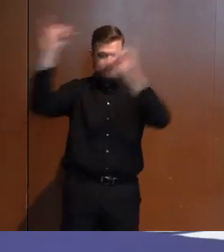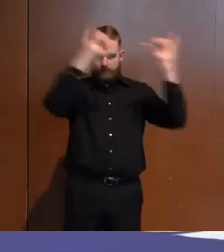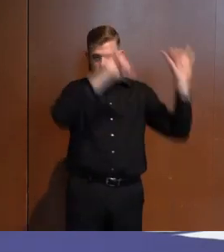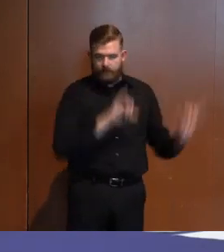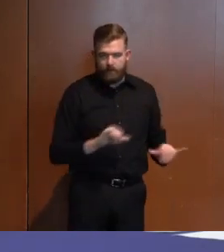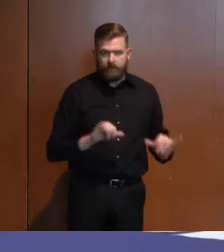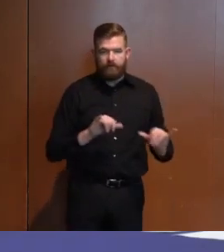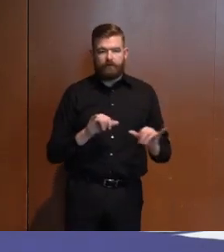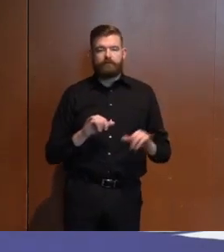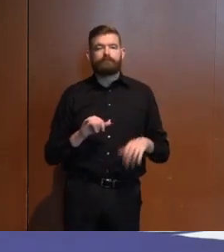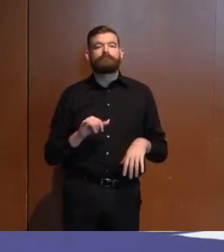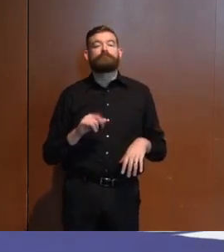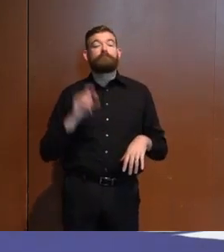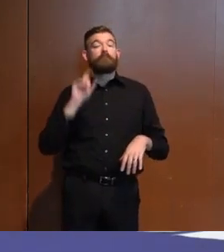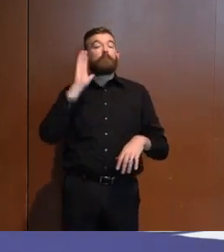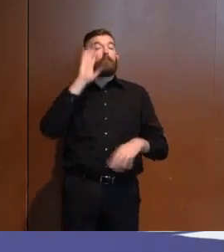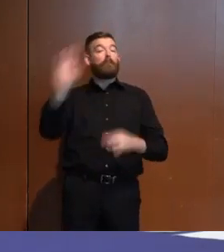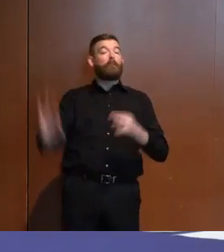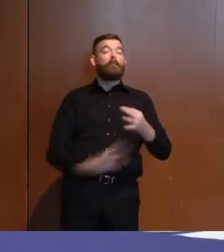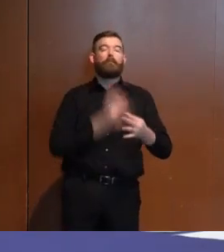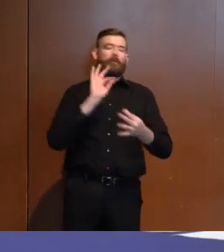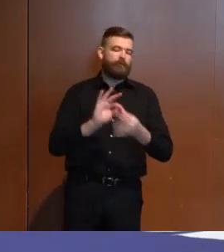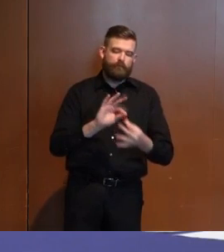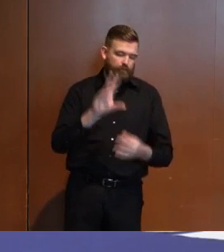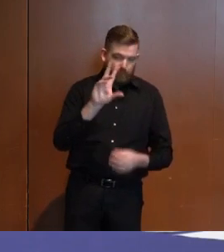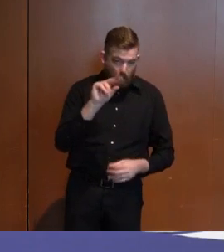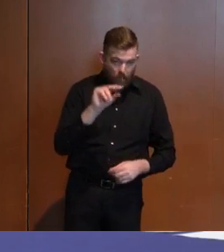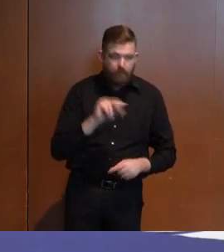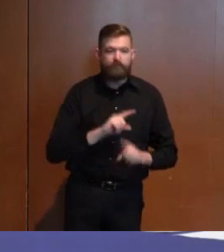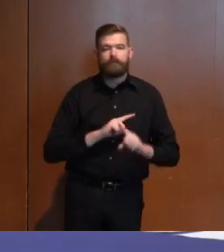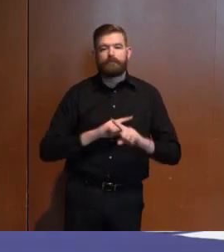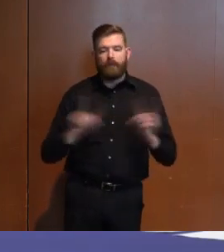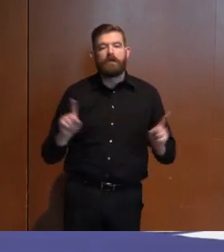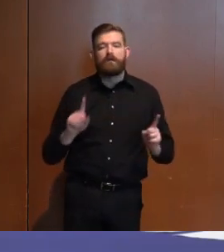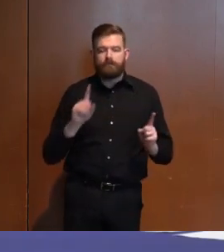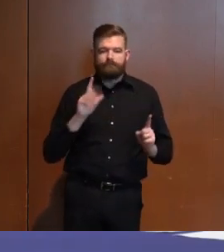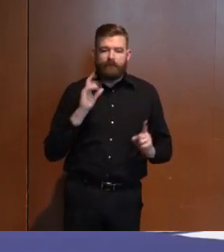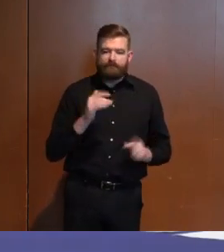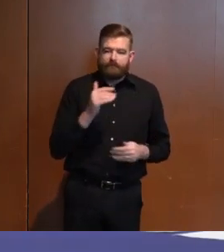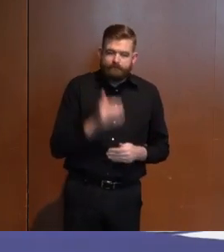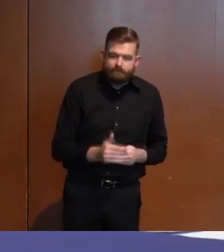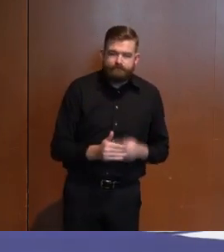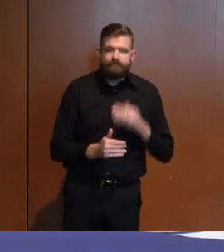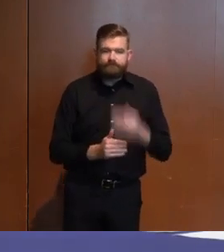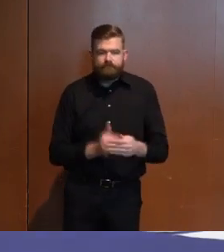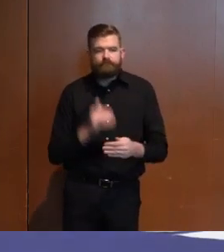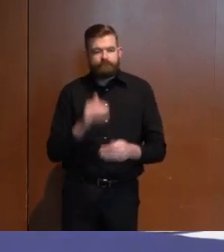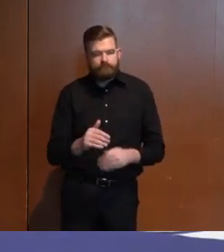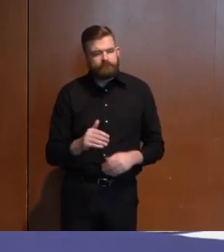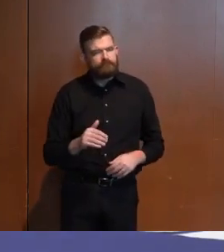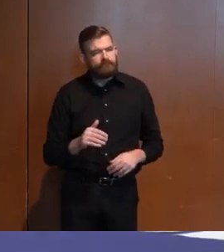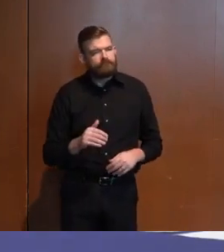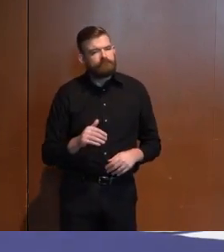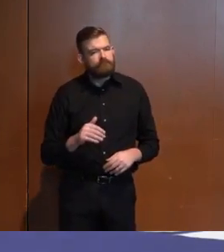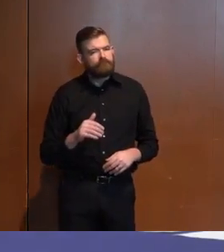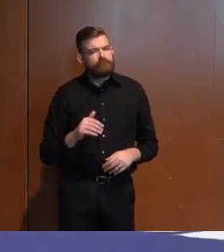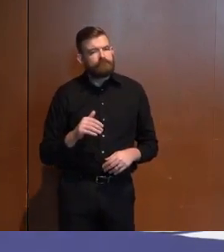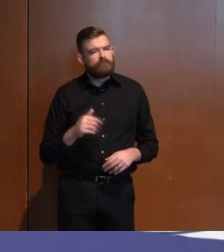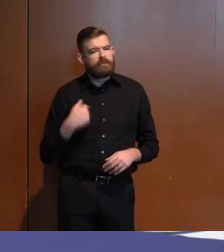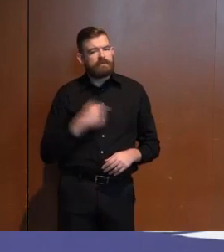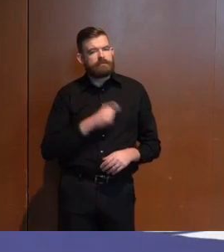time. So those are we've finally, we've gotten to the point where we feel like we can now put a plan in place that's responsible. But the short